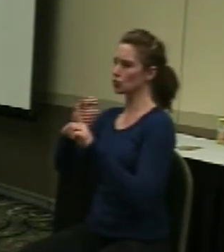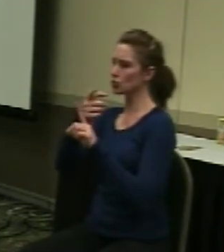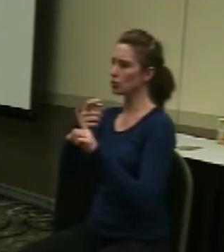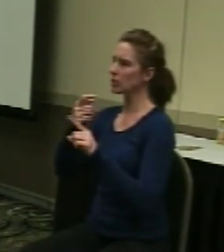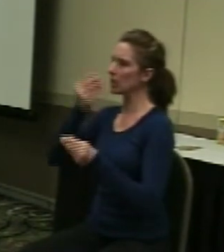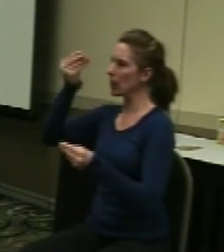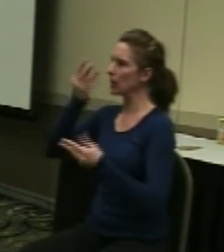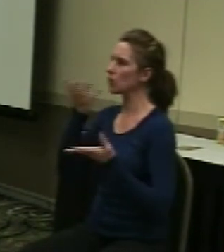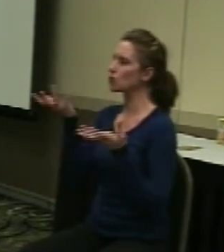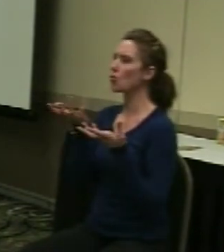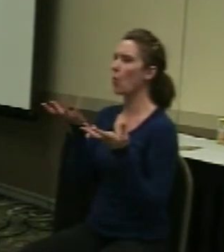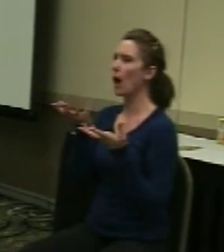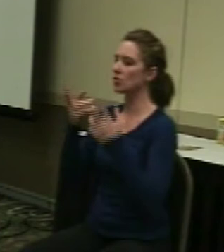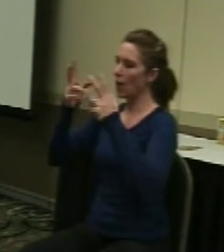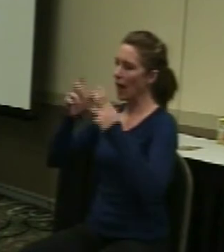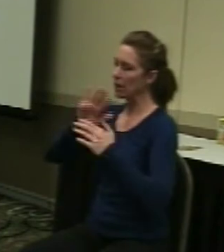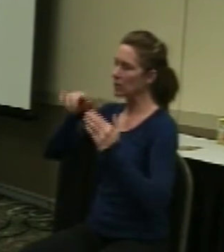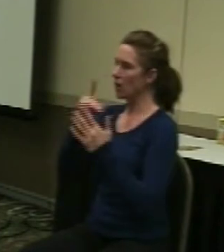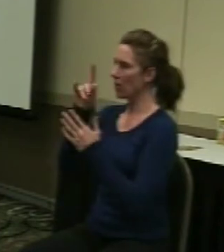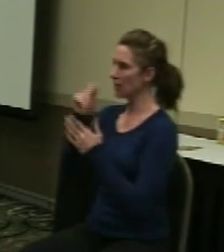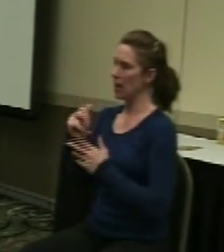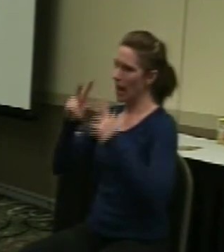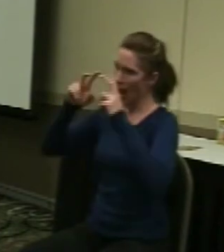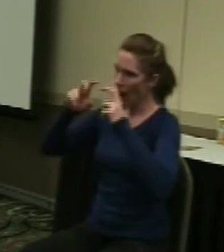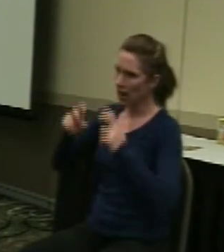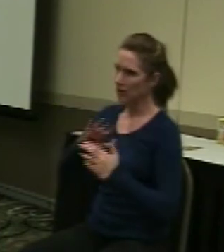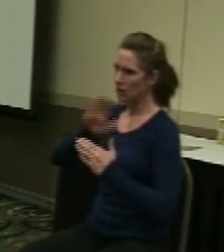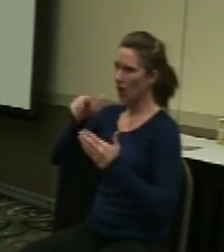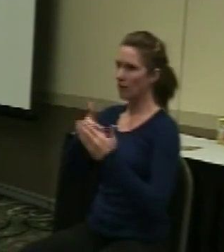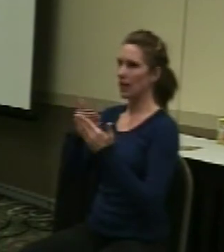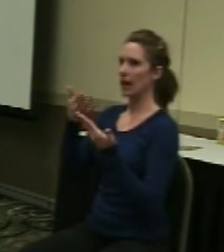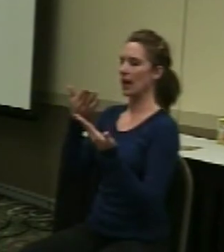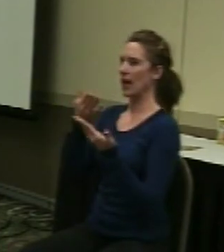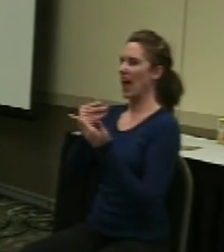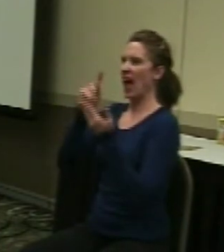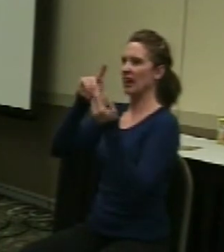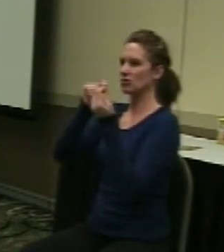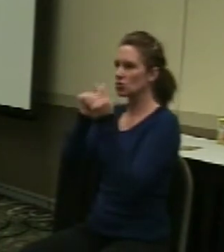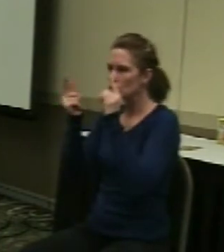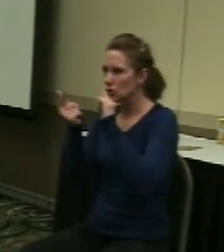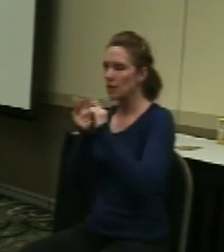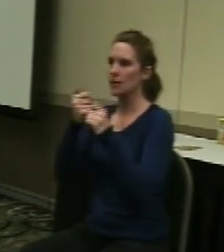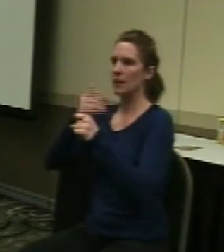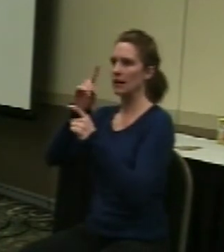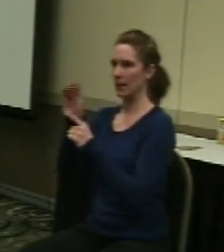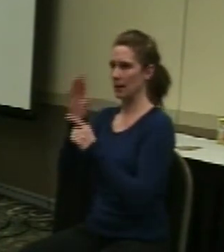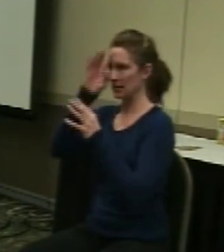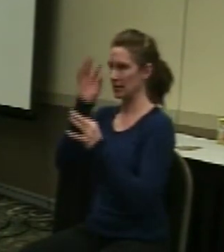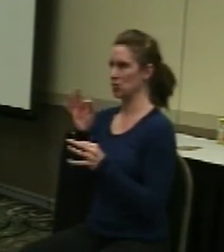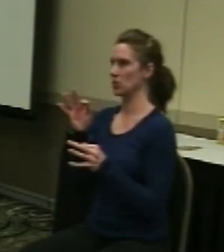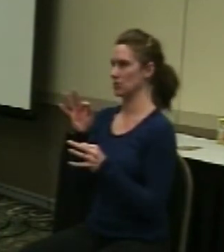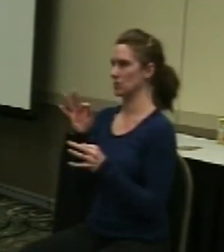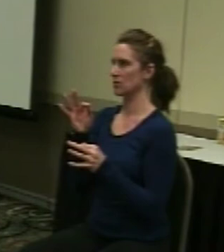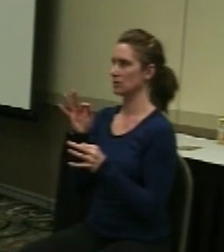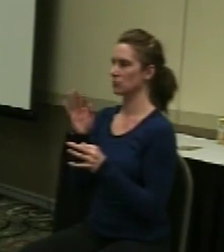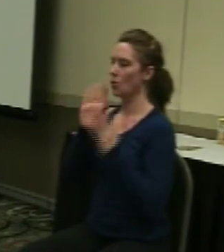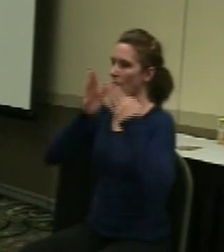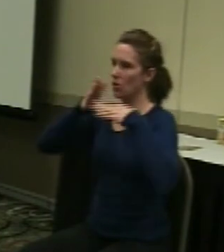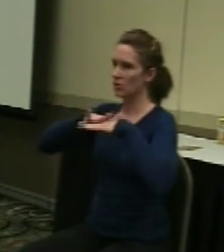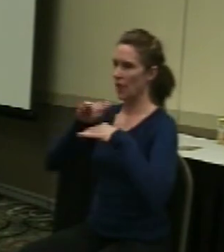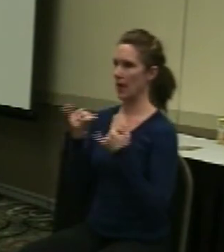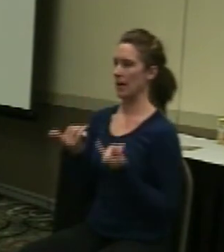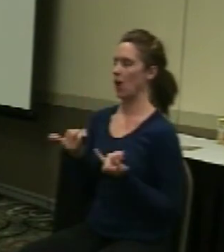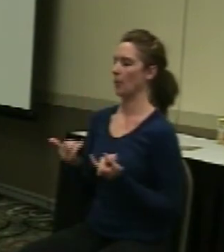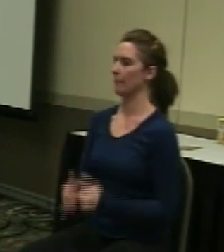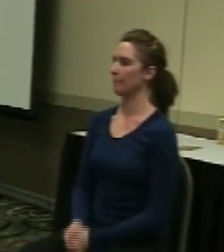So analyzing all the data that you have and interpreting it to make database decisions. So that's the kind of thing we'll spend some time on here as